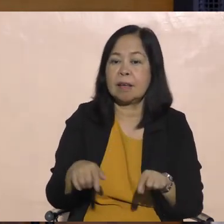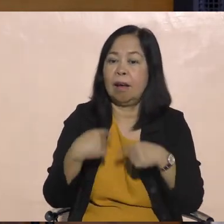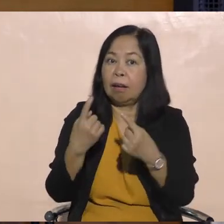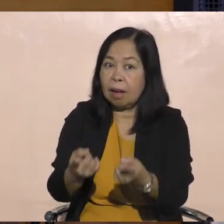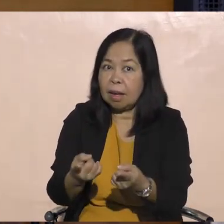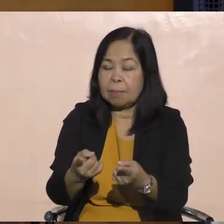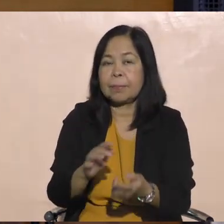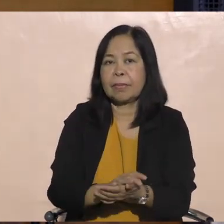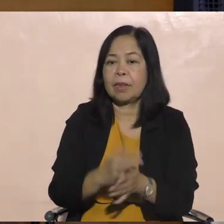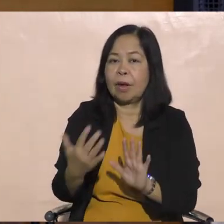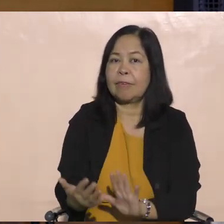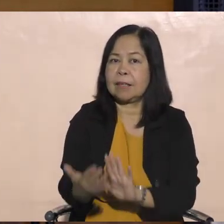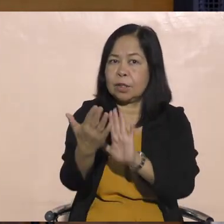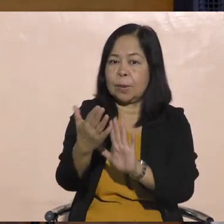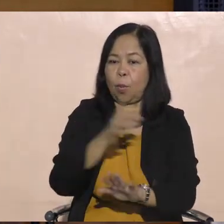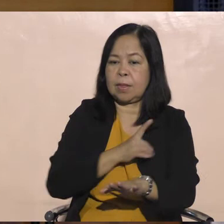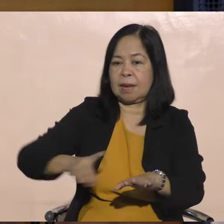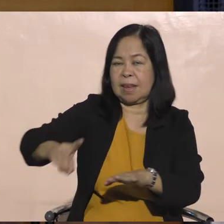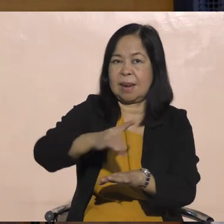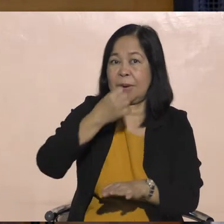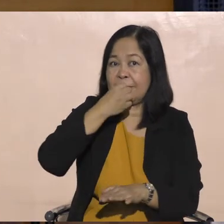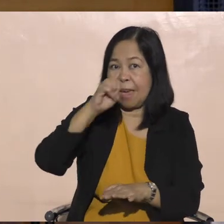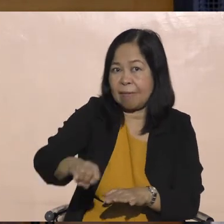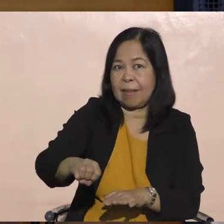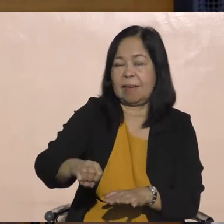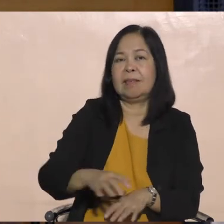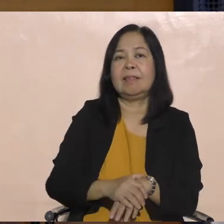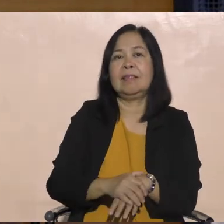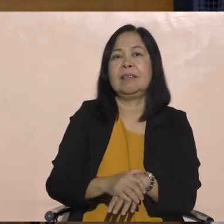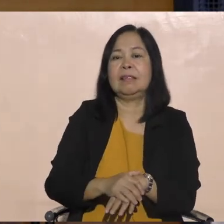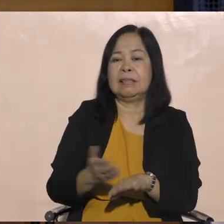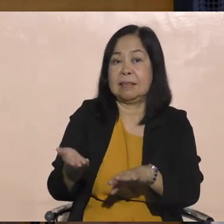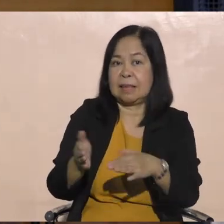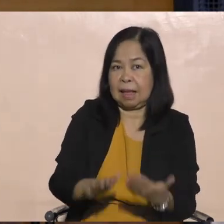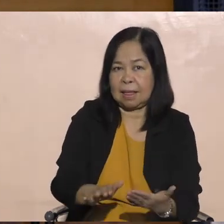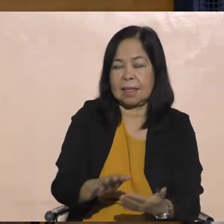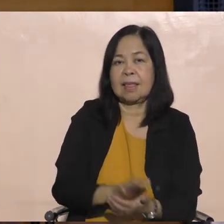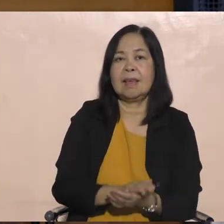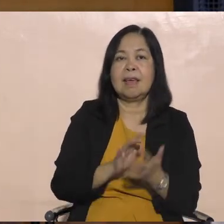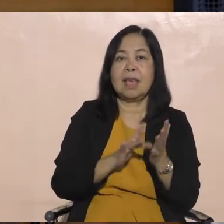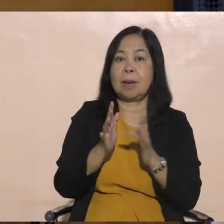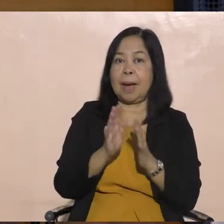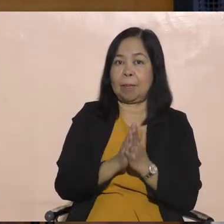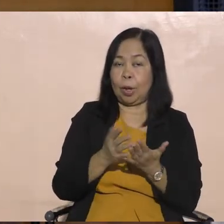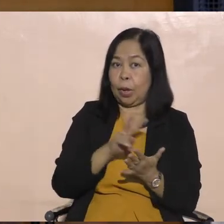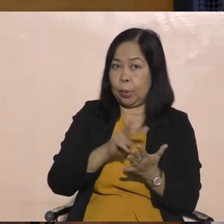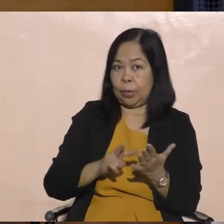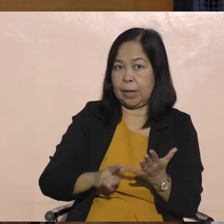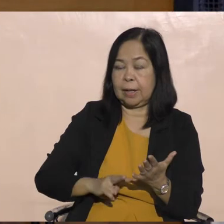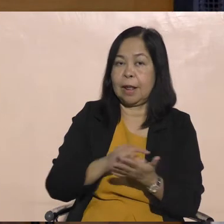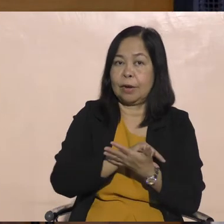of the kingdom of evil, kining the realms of death, mga kaigsoon. Ingon ang Bible, kung basahon nato mga